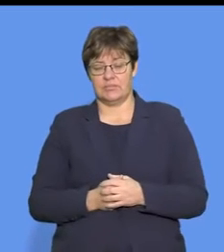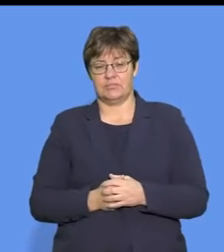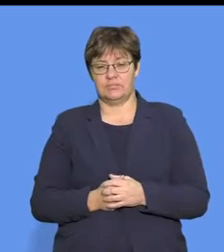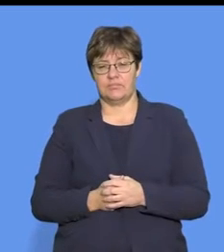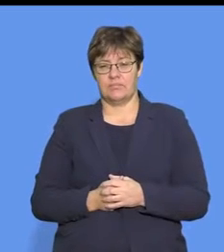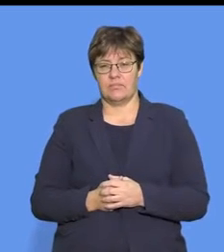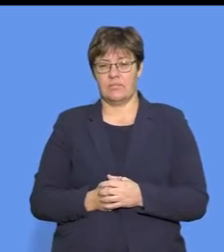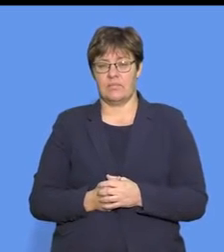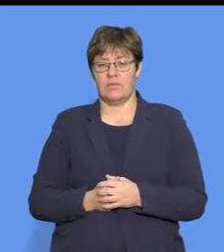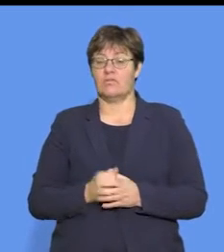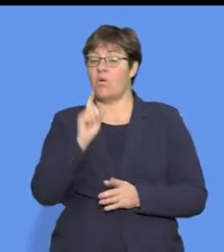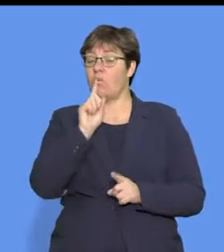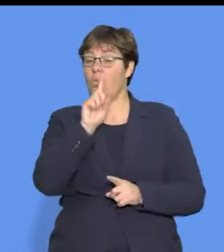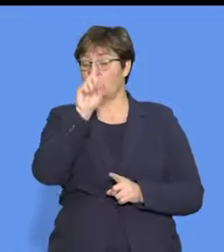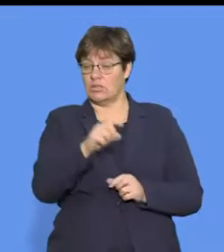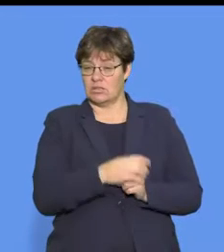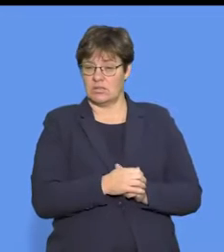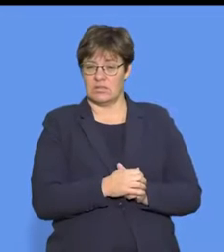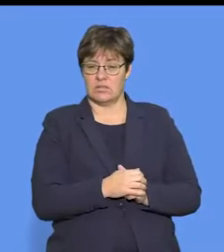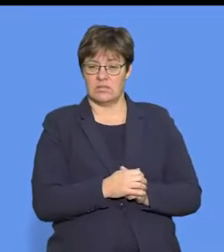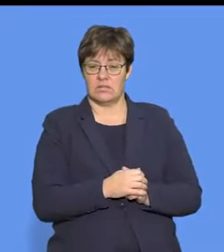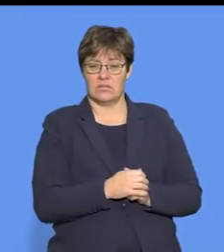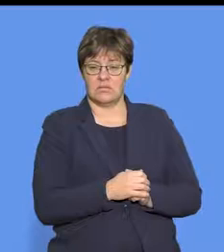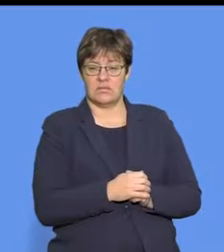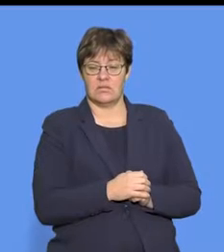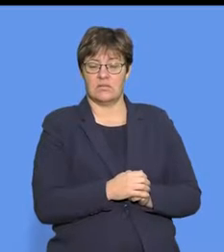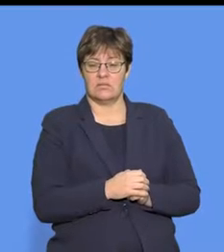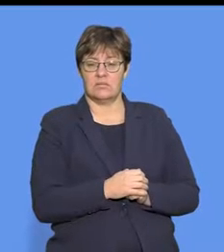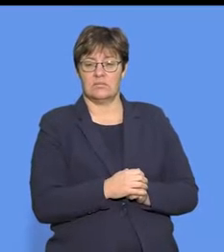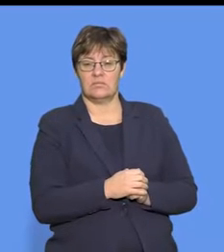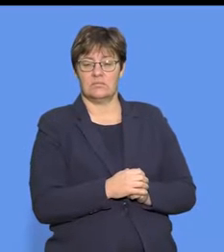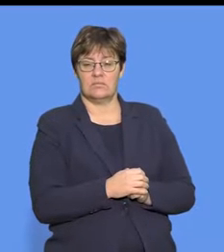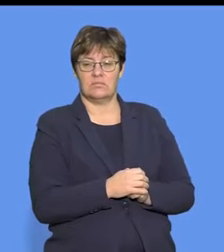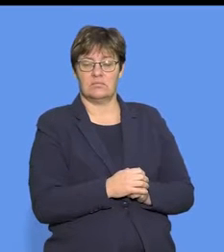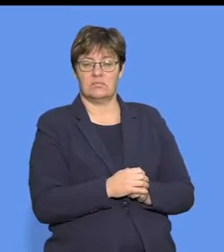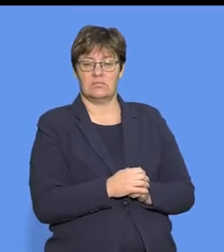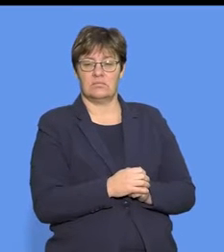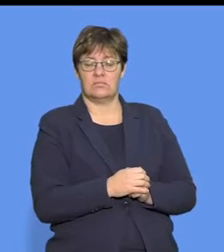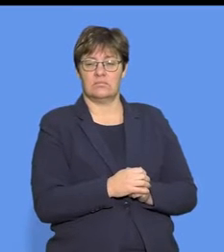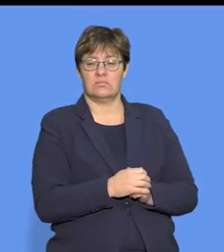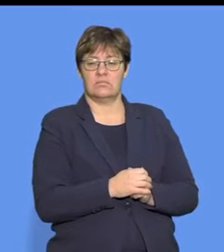down. So to answer the question, I'm